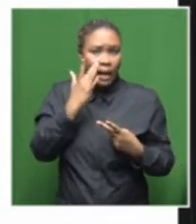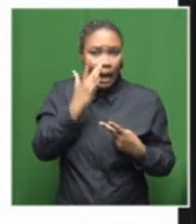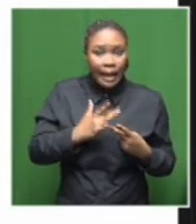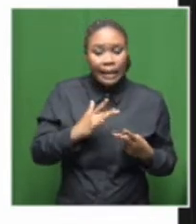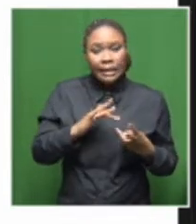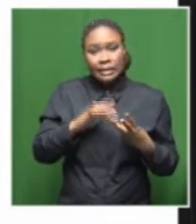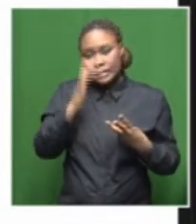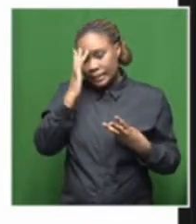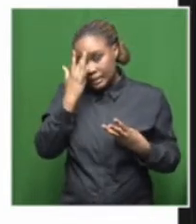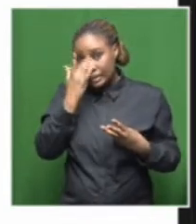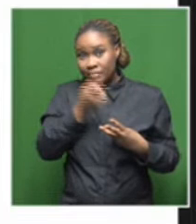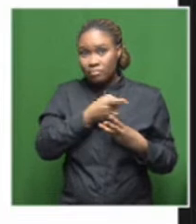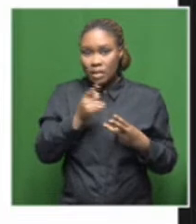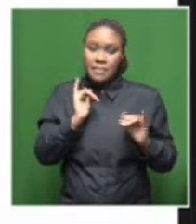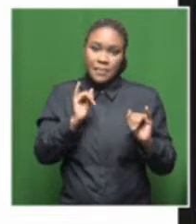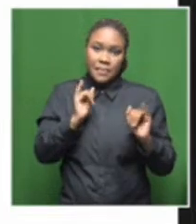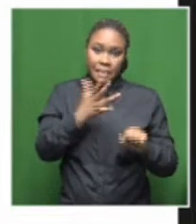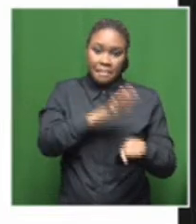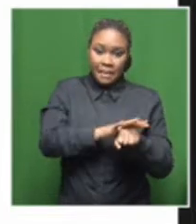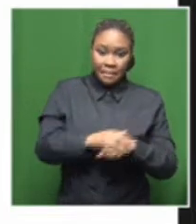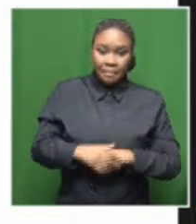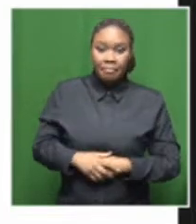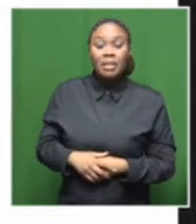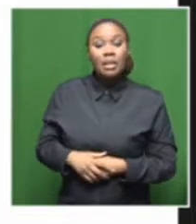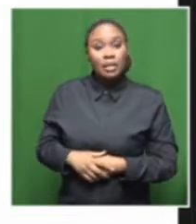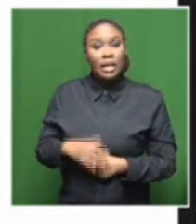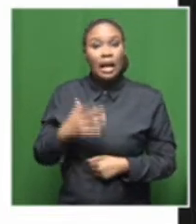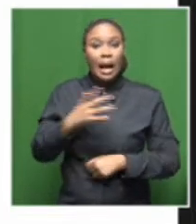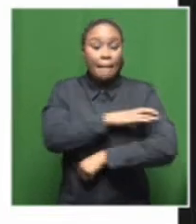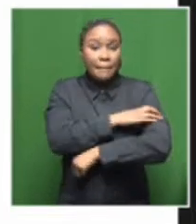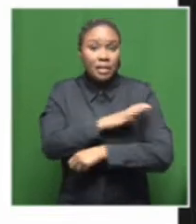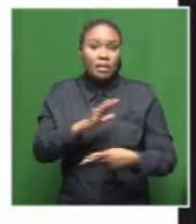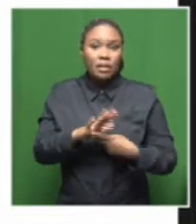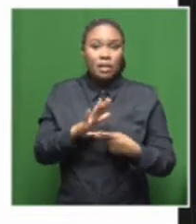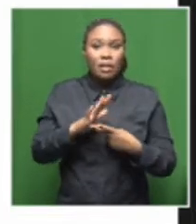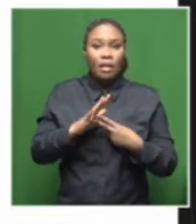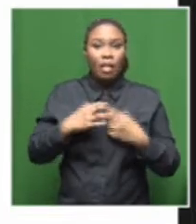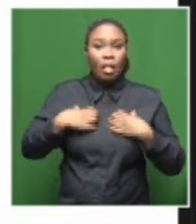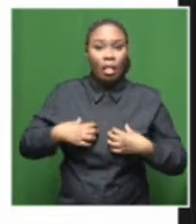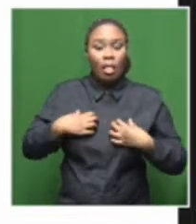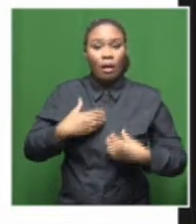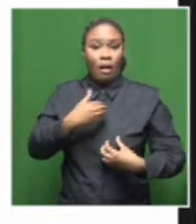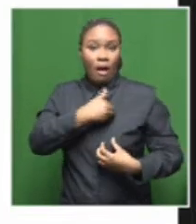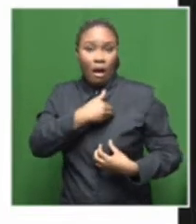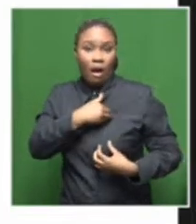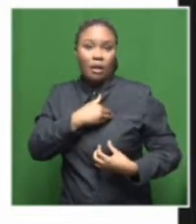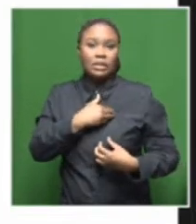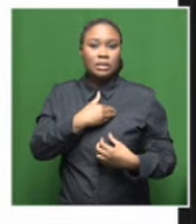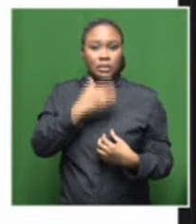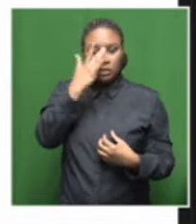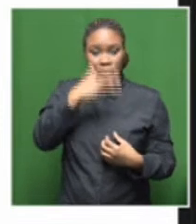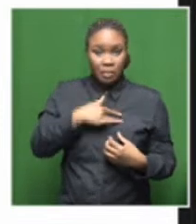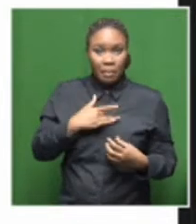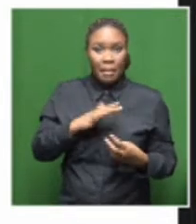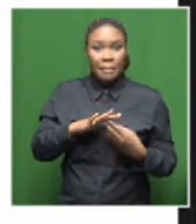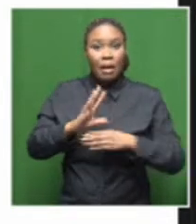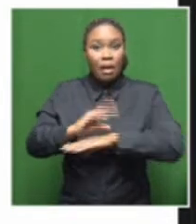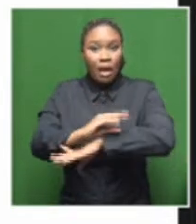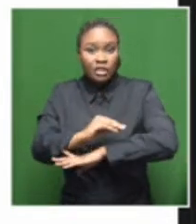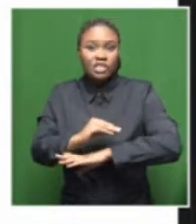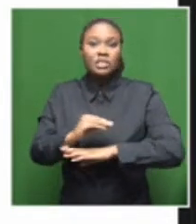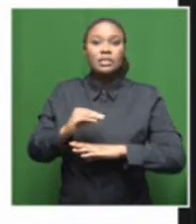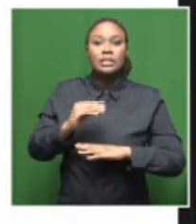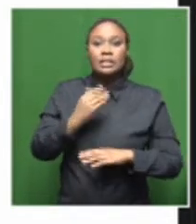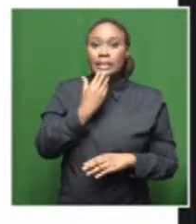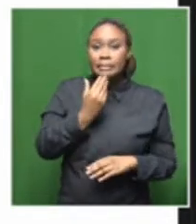such as hypertension, diabetes, chronic cardiac disease, chronic kidney disease, cancer, obesity, TB, and